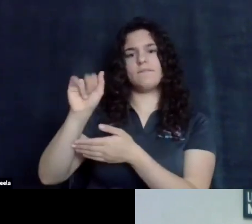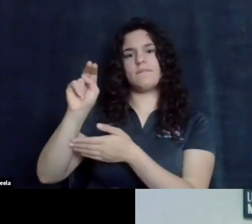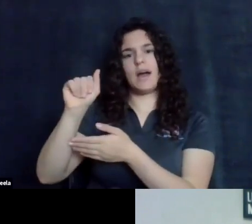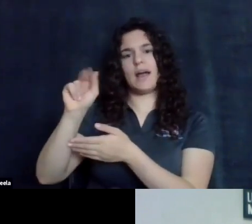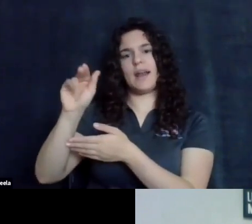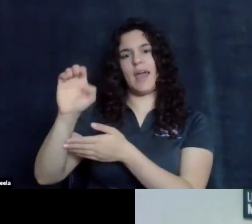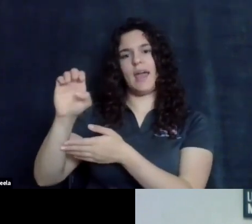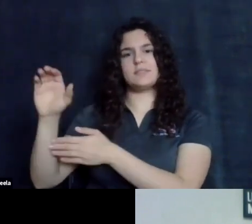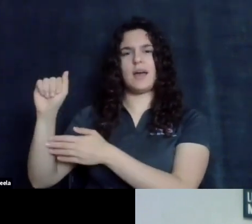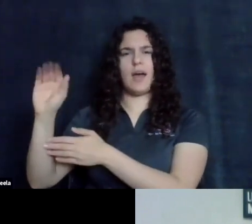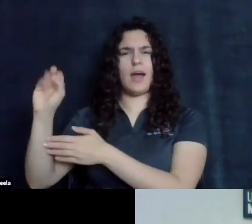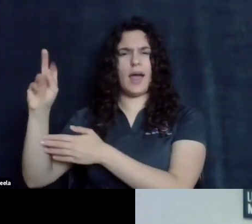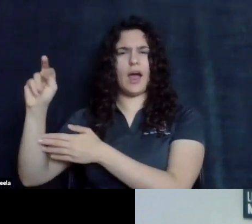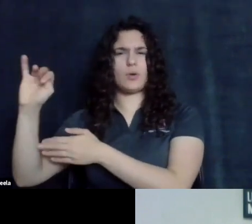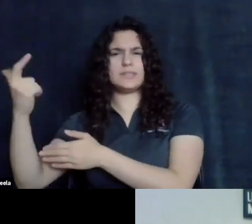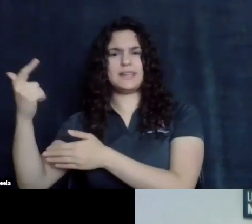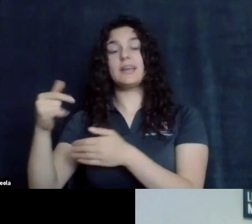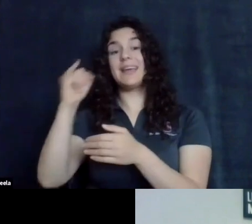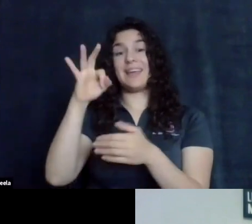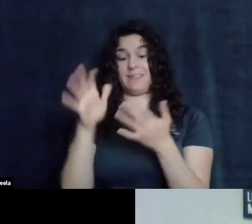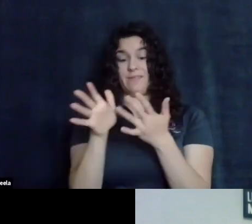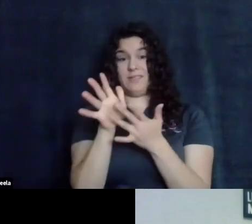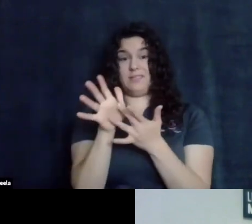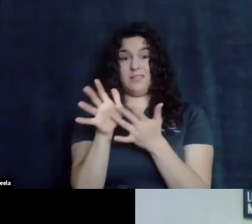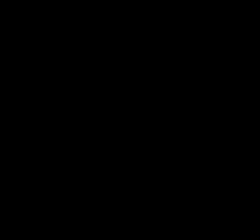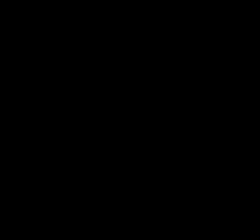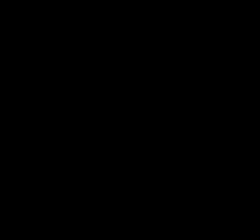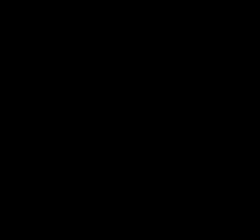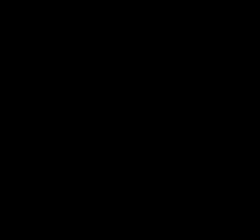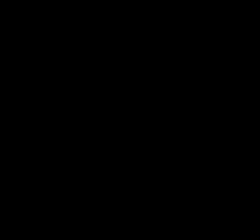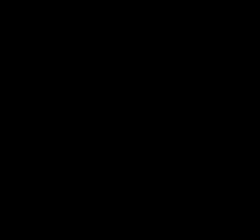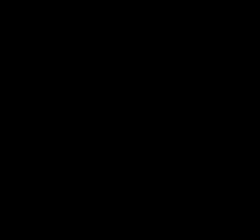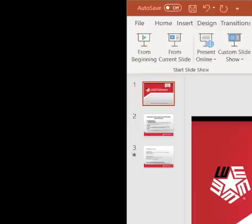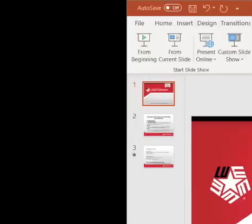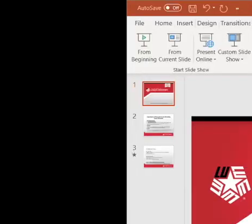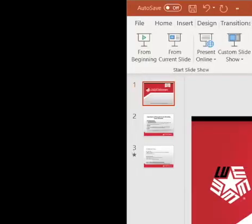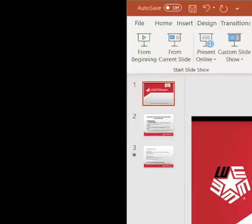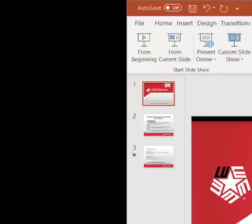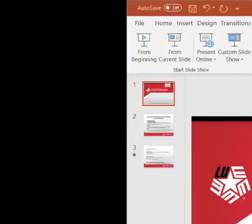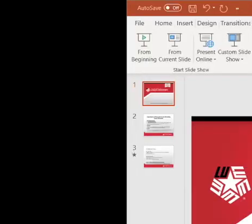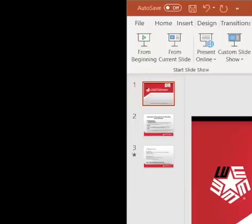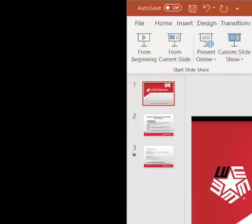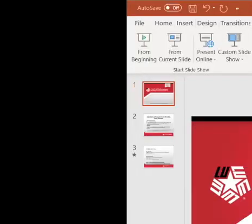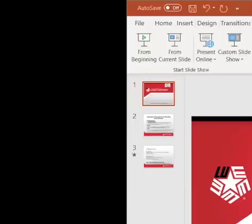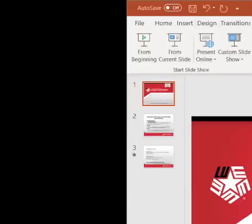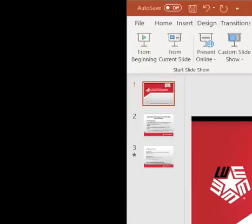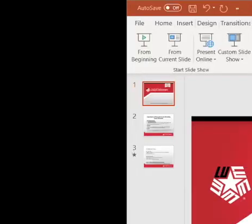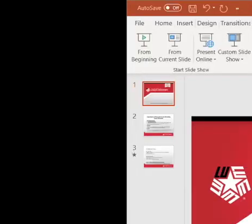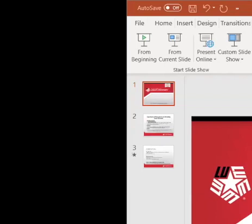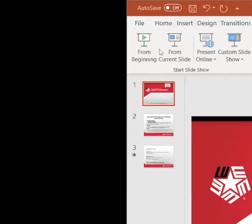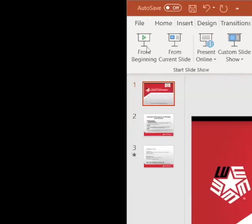early on in your academic career. So you can get a feel of what subjects you're going to